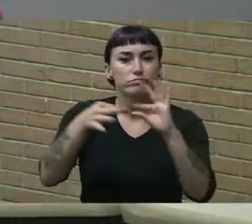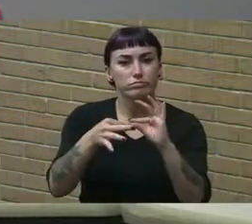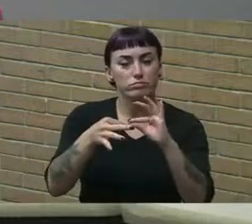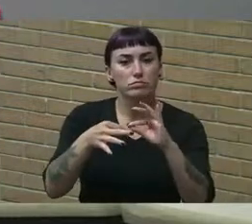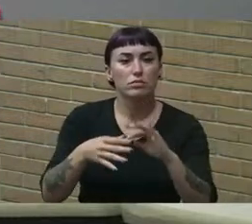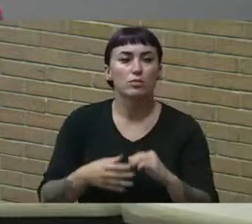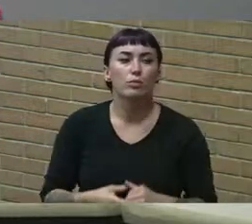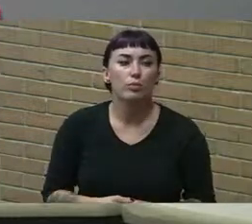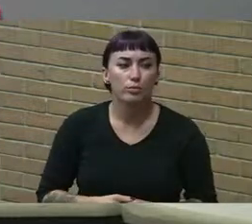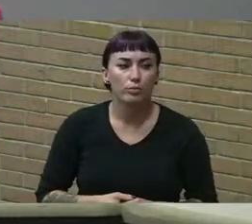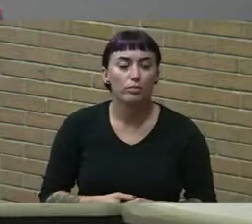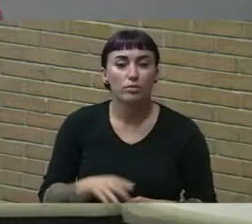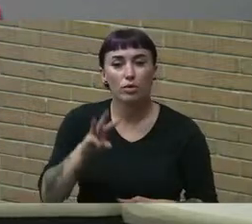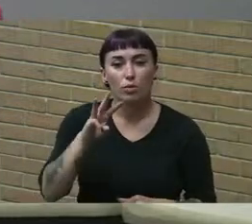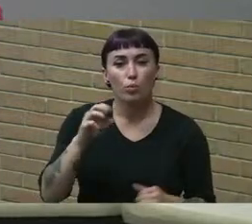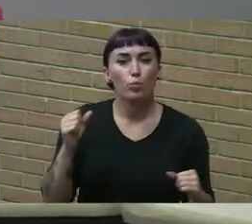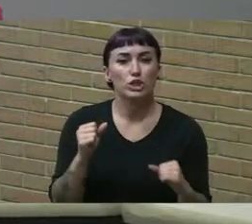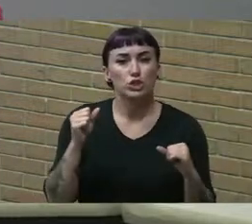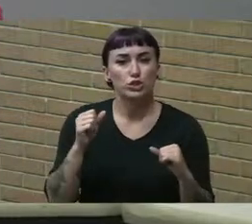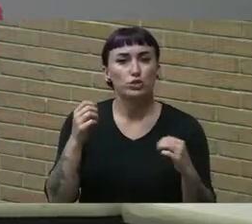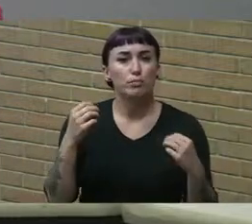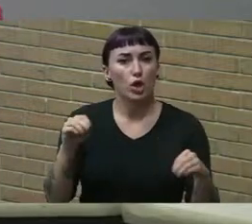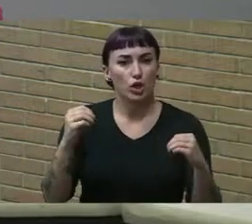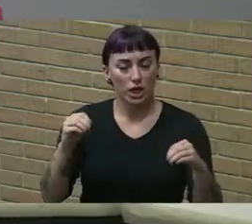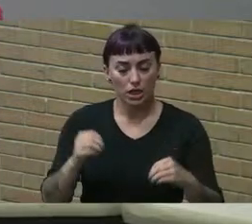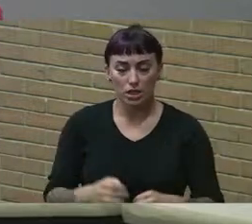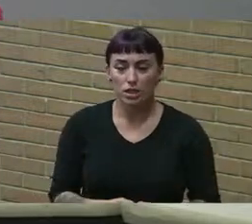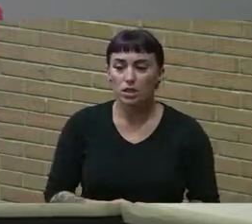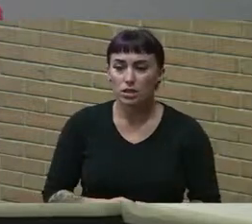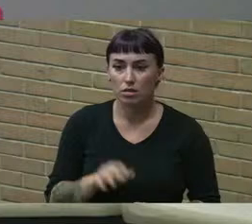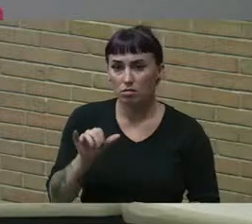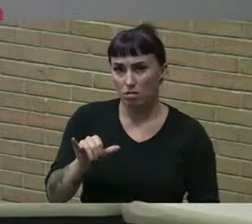the Winter Market,